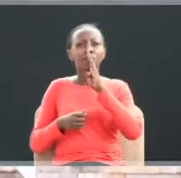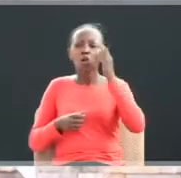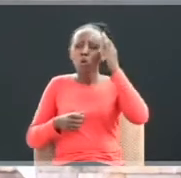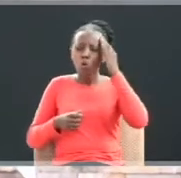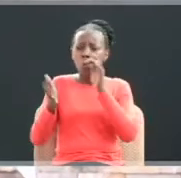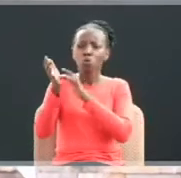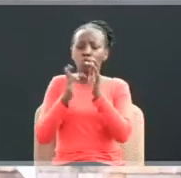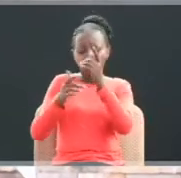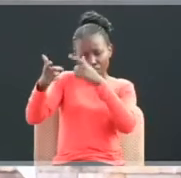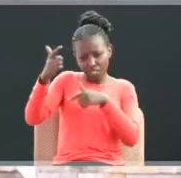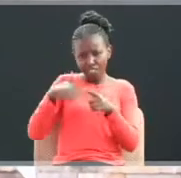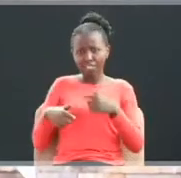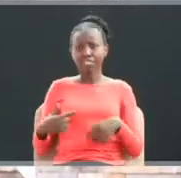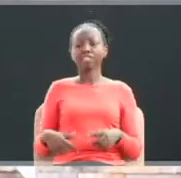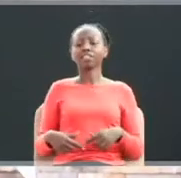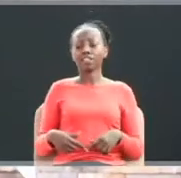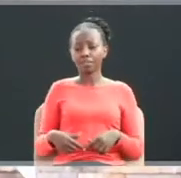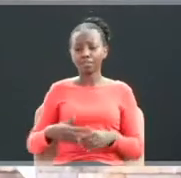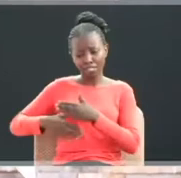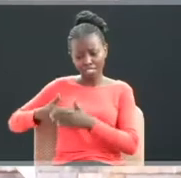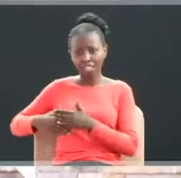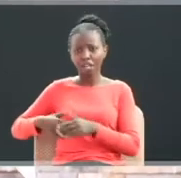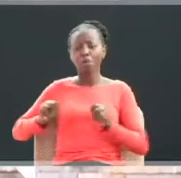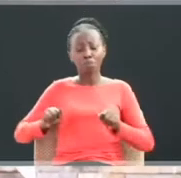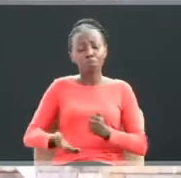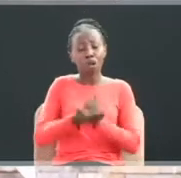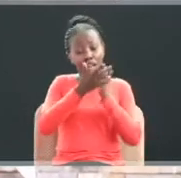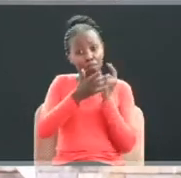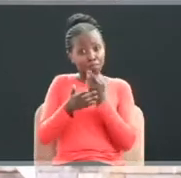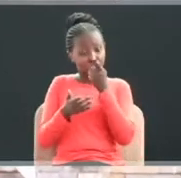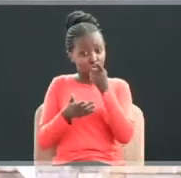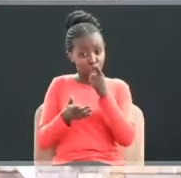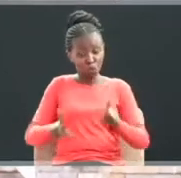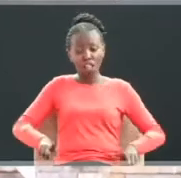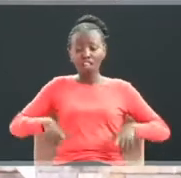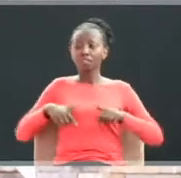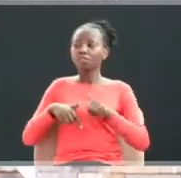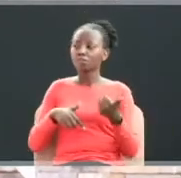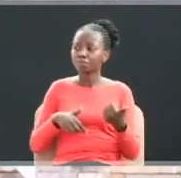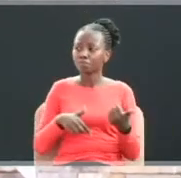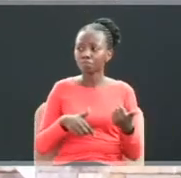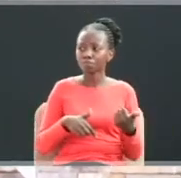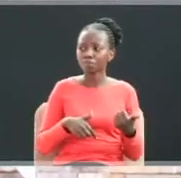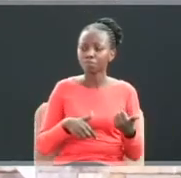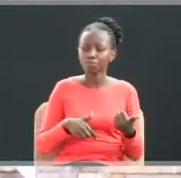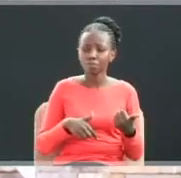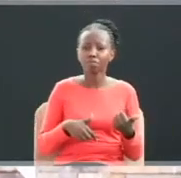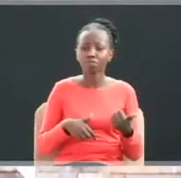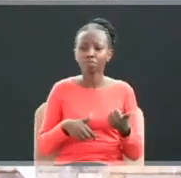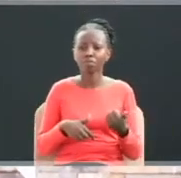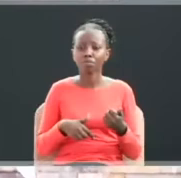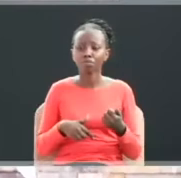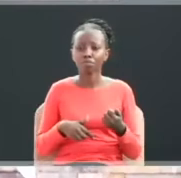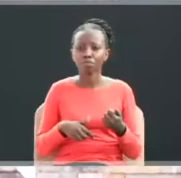Lord Jesus Christ. It will help you to be pure. Utu tuthabi tudogo tuko tuwa kuaguka ukiamuka.